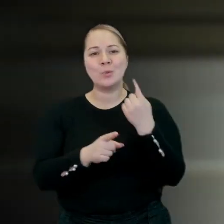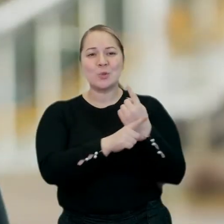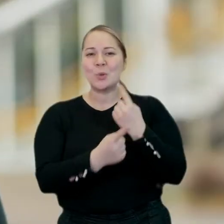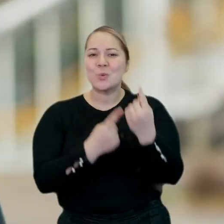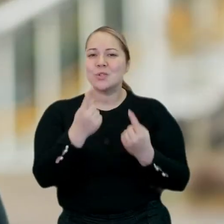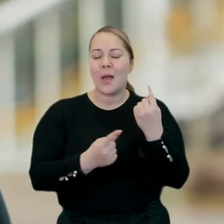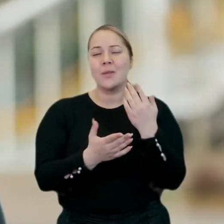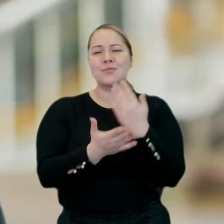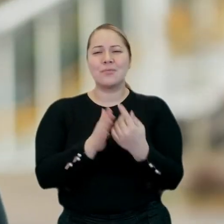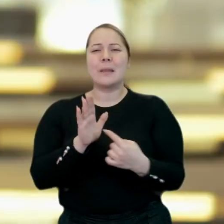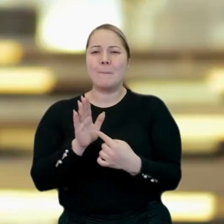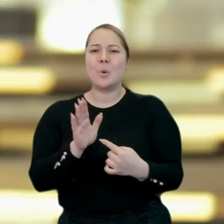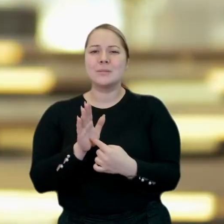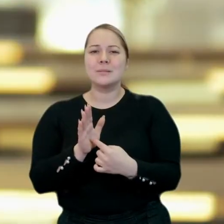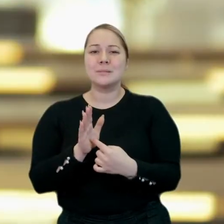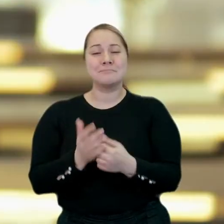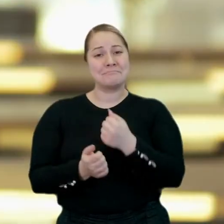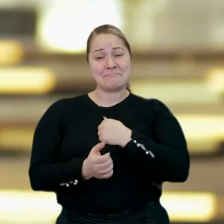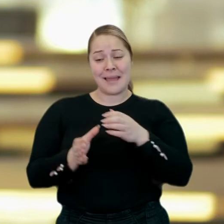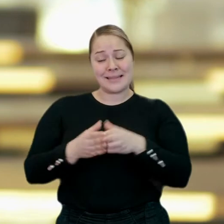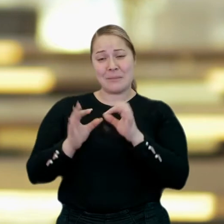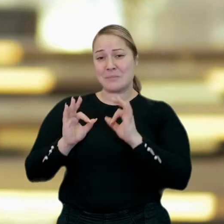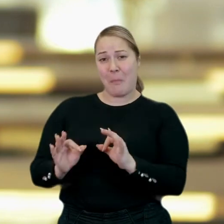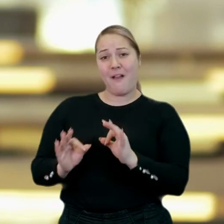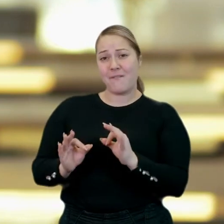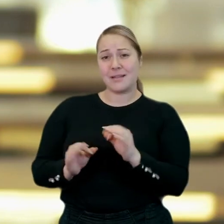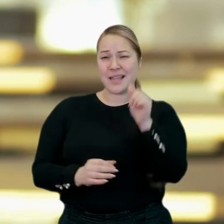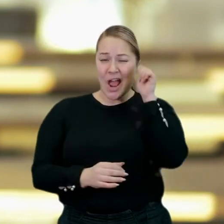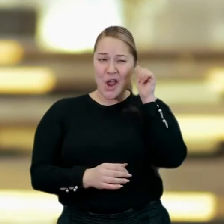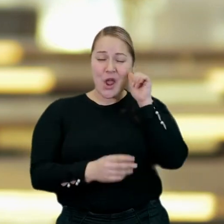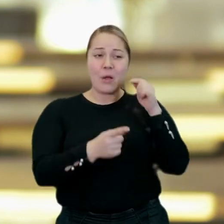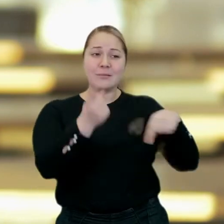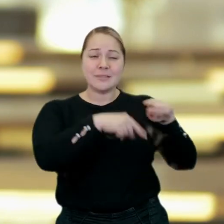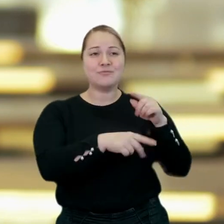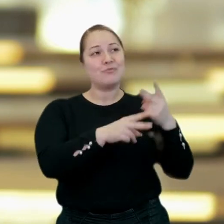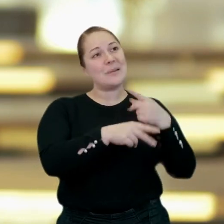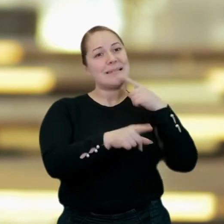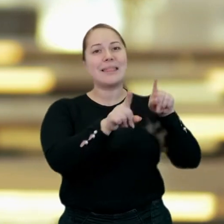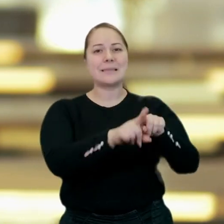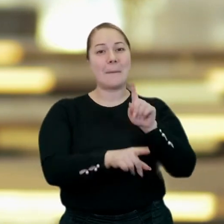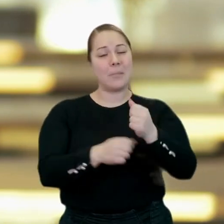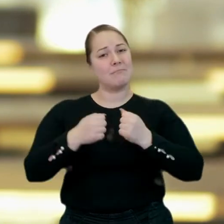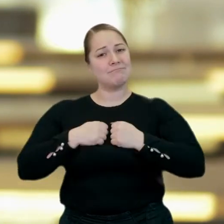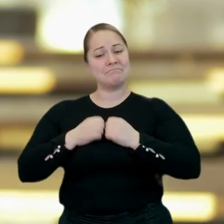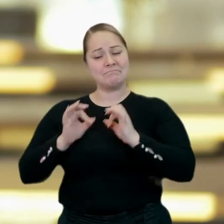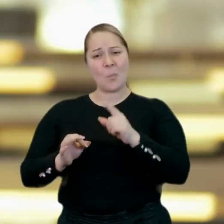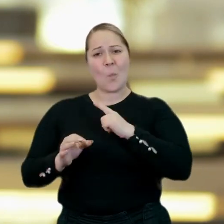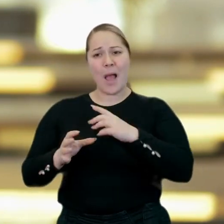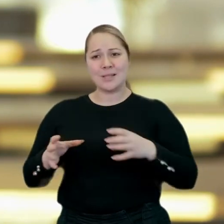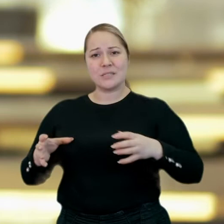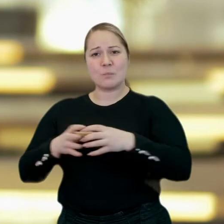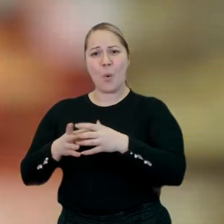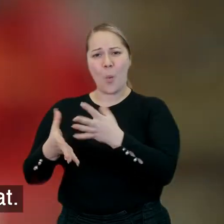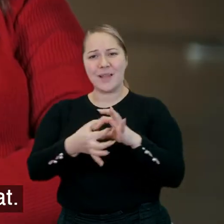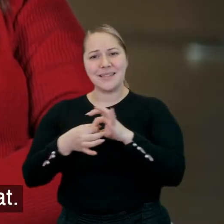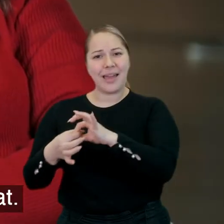other, and that's very important. And my team's perfect, and I know everybody says that about their own teams, but we have a small team but a very